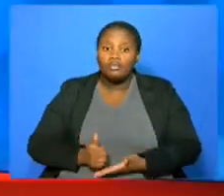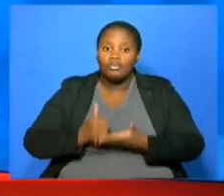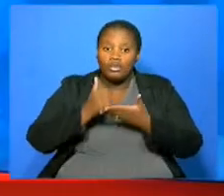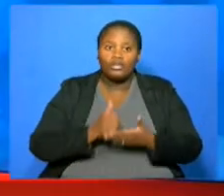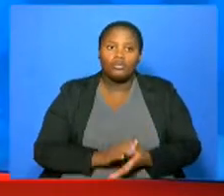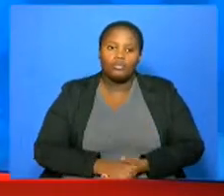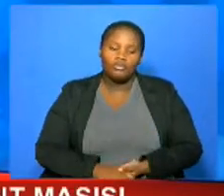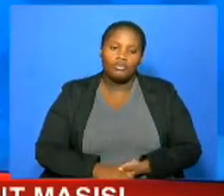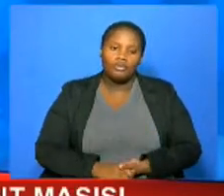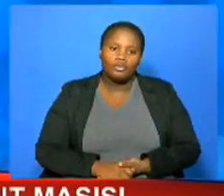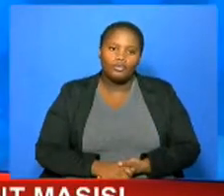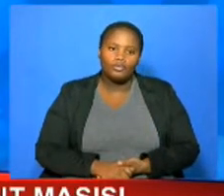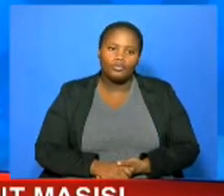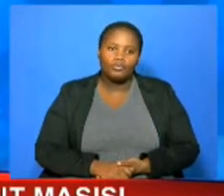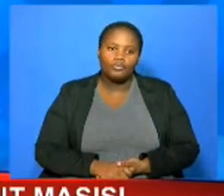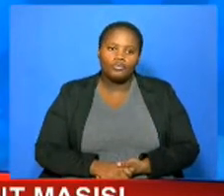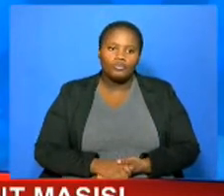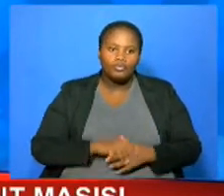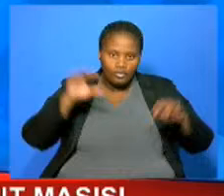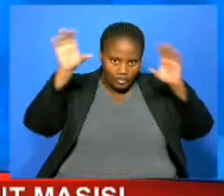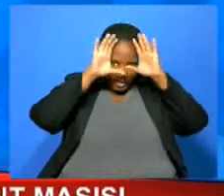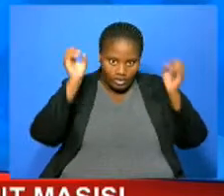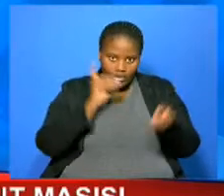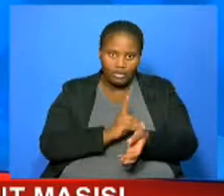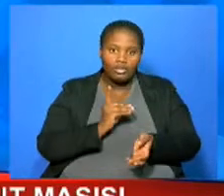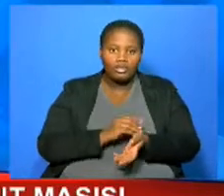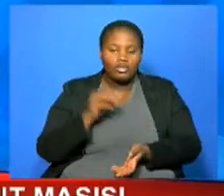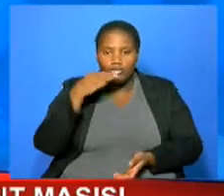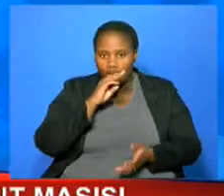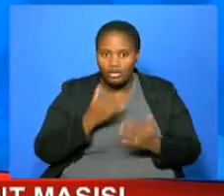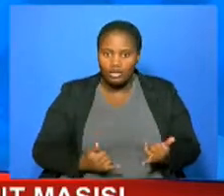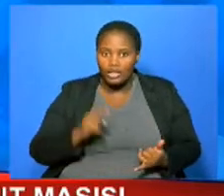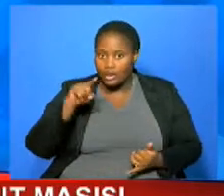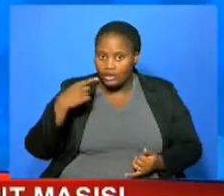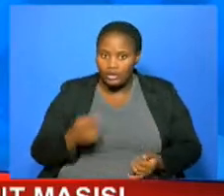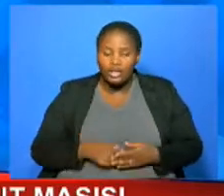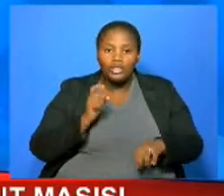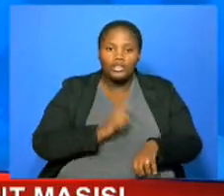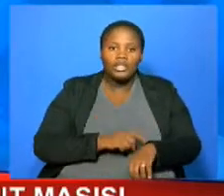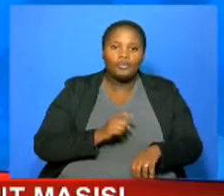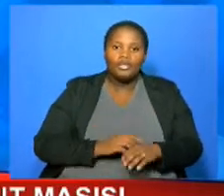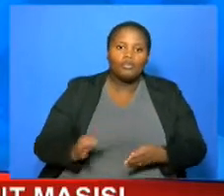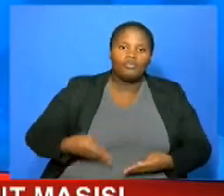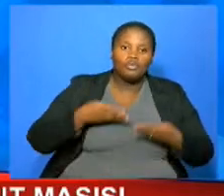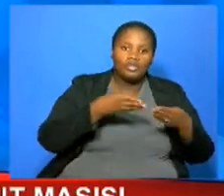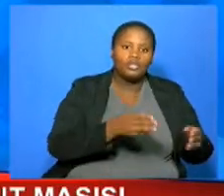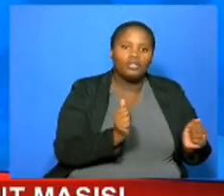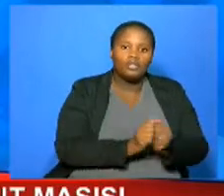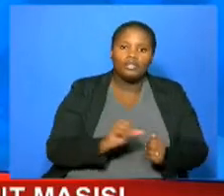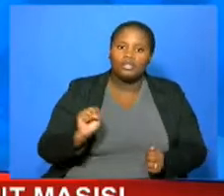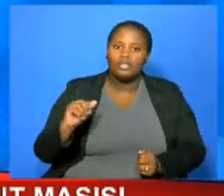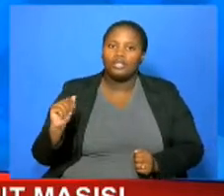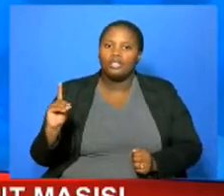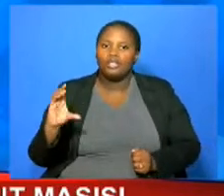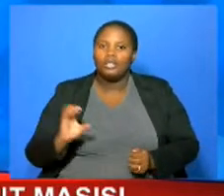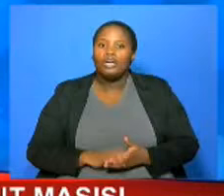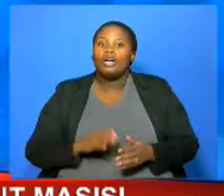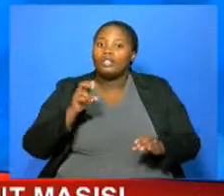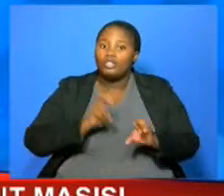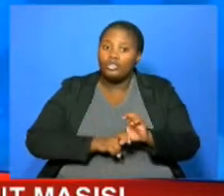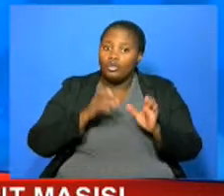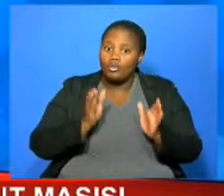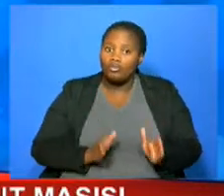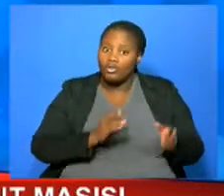yone. President Dr. Mokgweetsi Masisi says the time frame given to the SADC chairmanship is